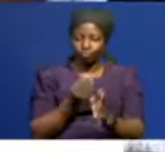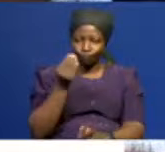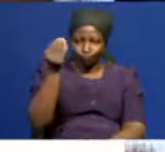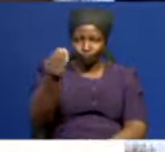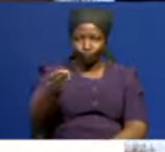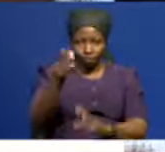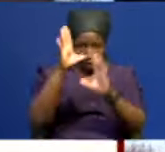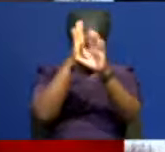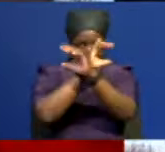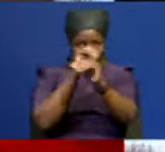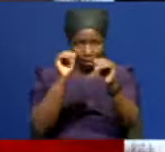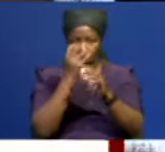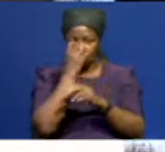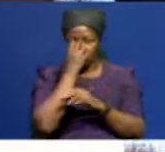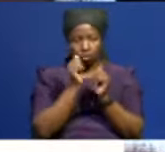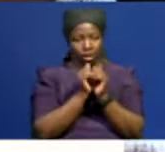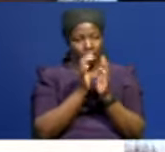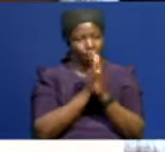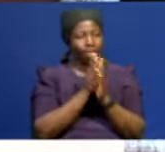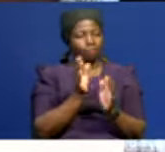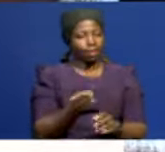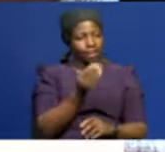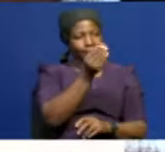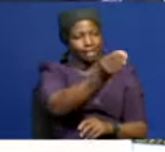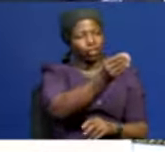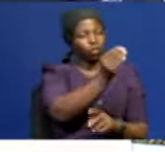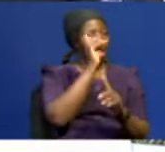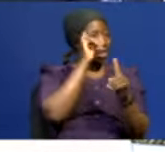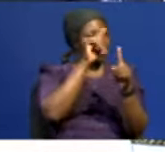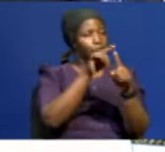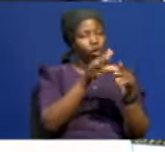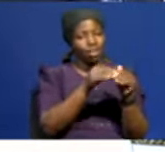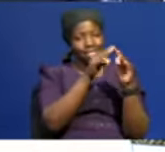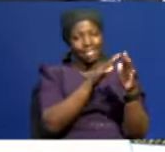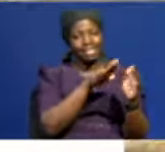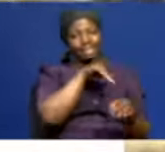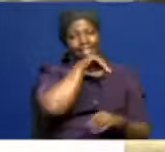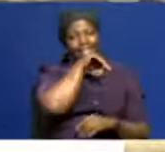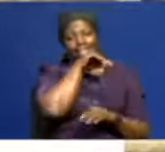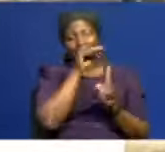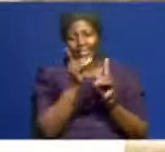Ruto and Azimio la Umoja leader Raila Odinga by November 26th.